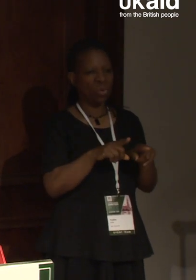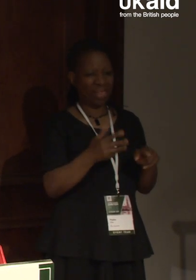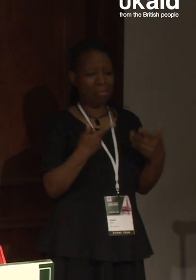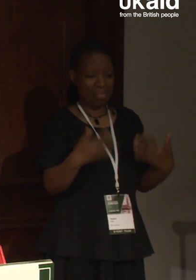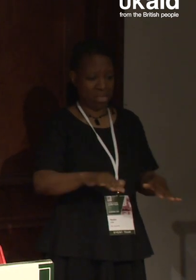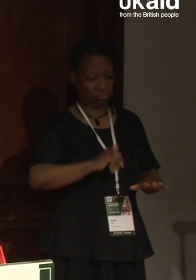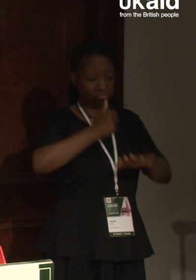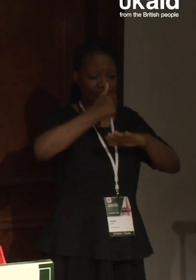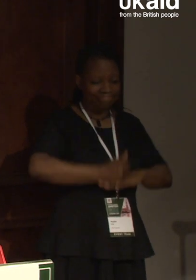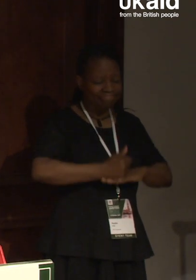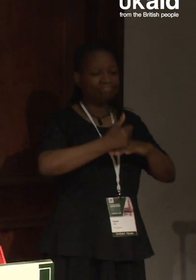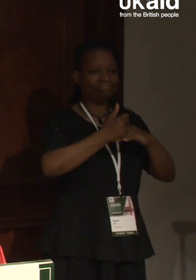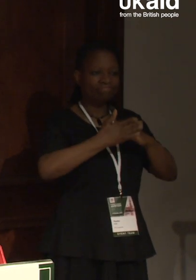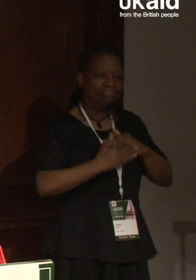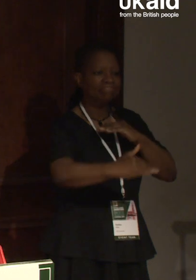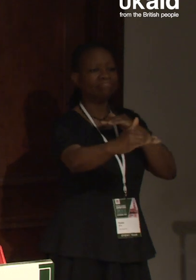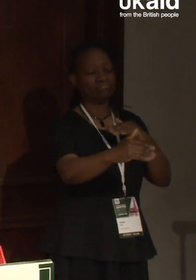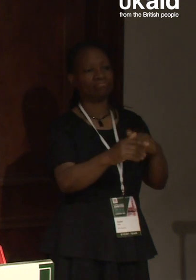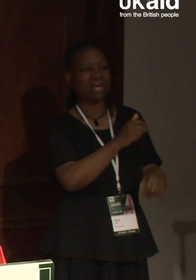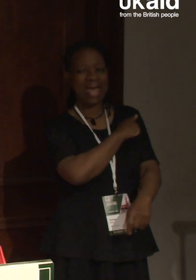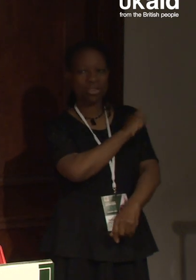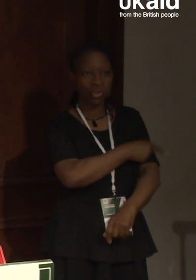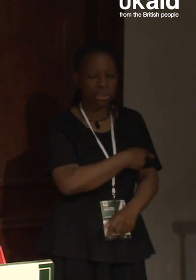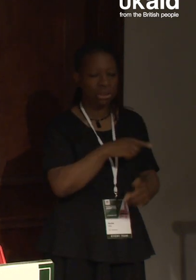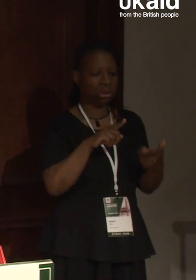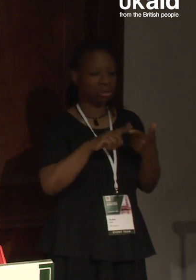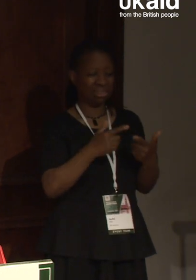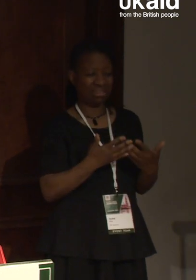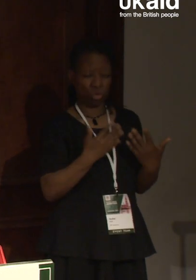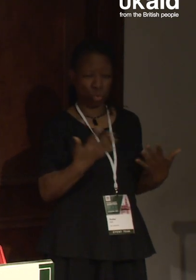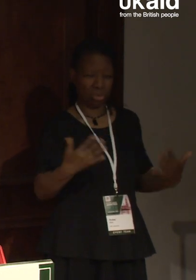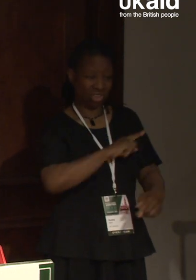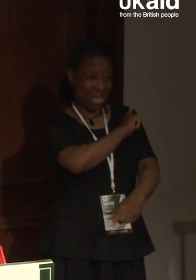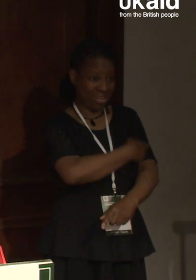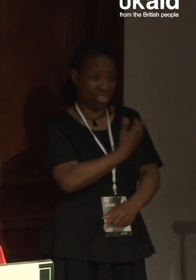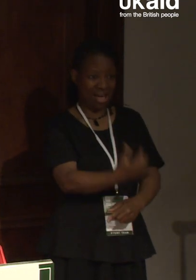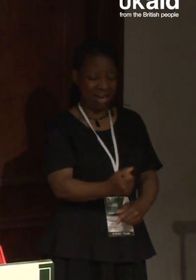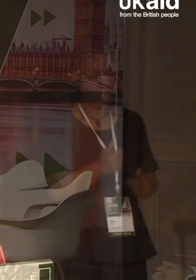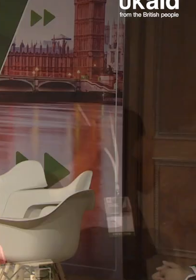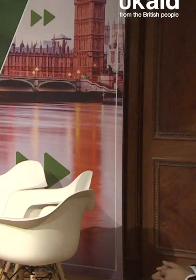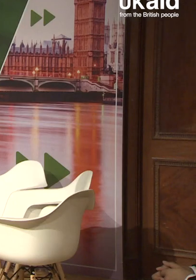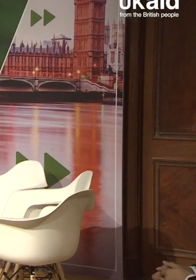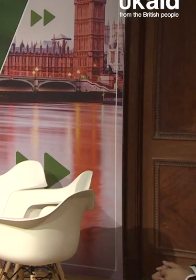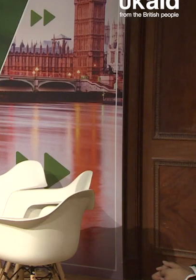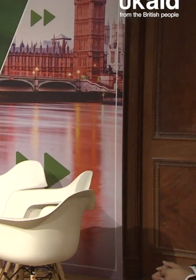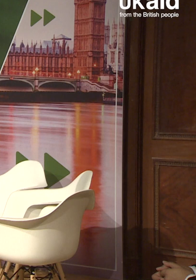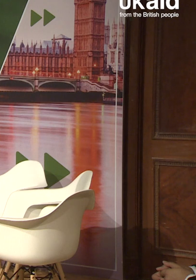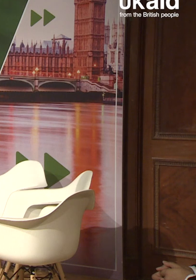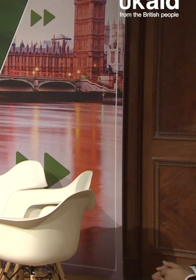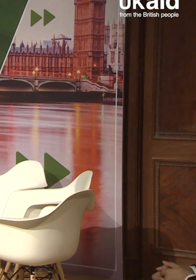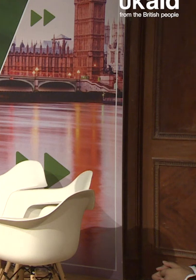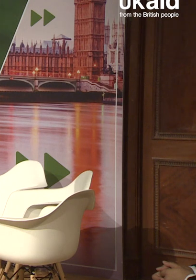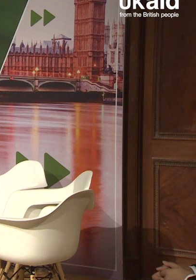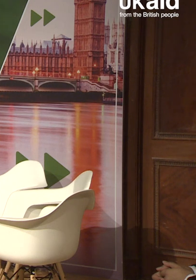place. They have all their energy generation. In fact, they have an excess of energy. They have a good road infrastructure in place, and their housing stock and water